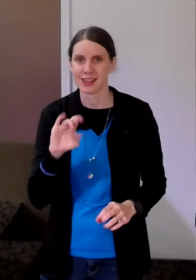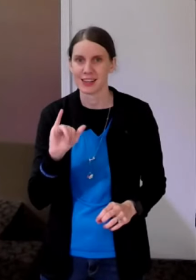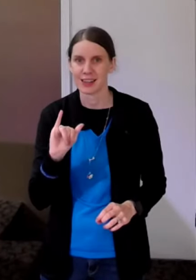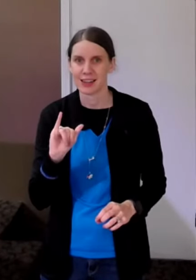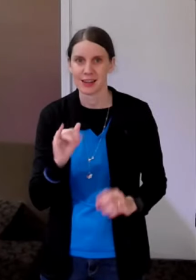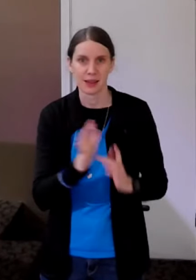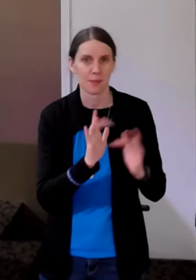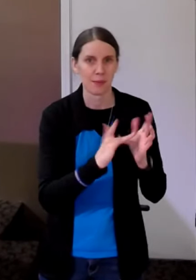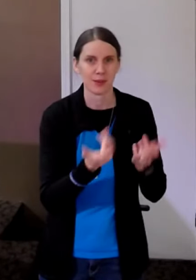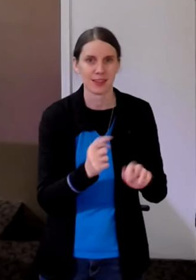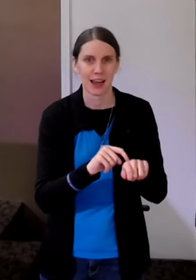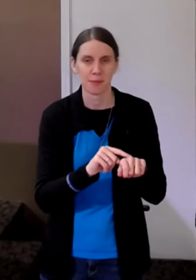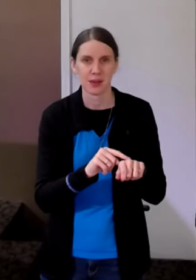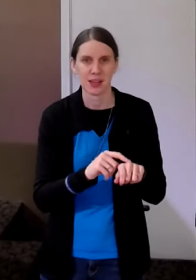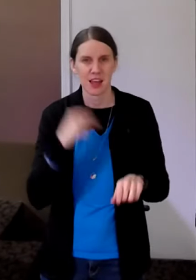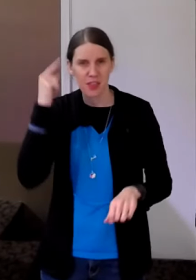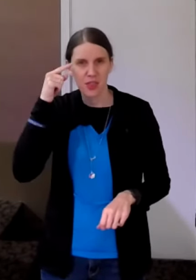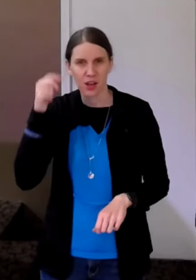had taken over their country.